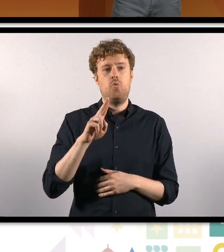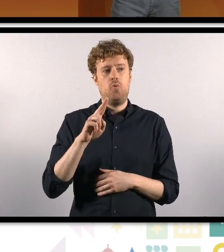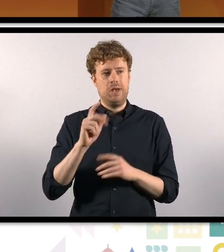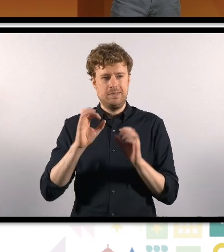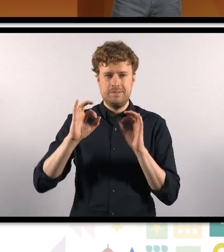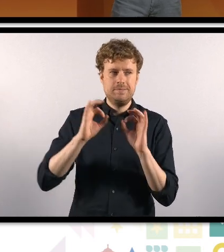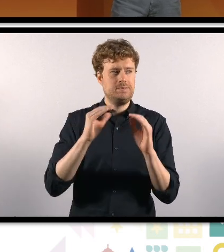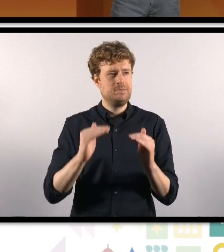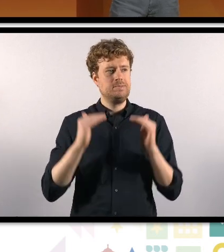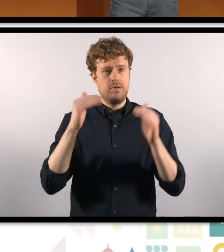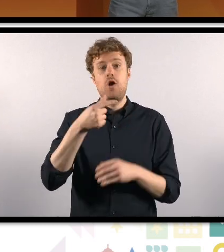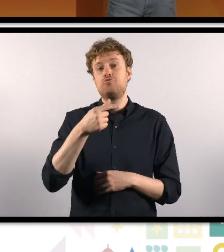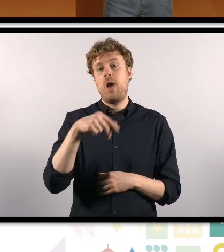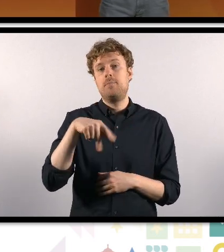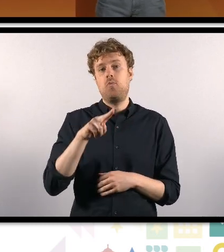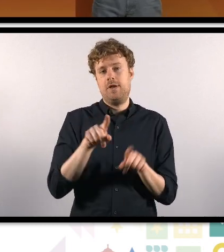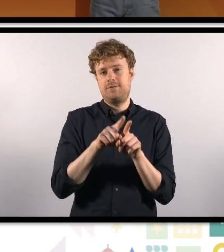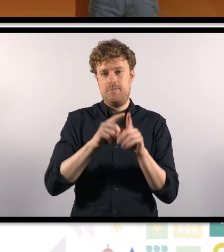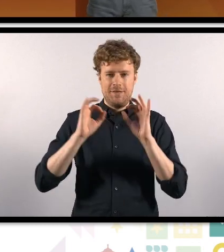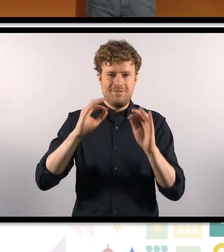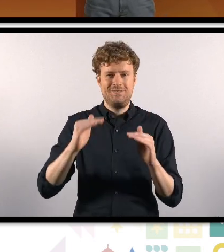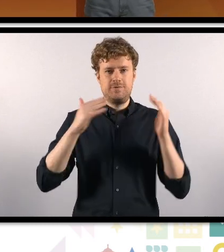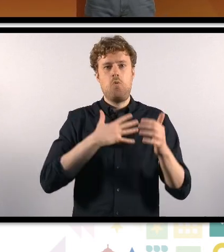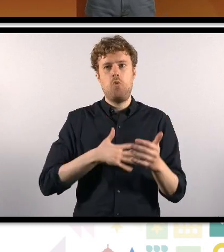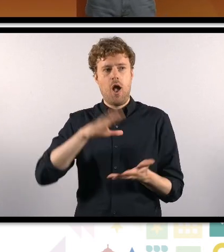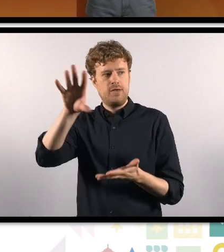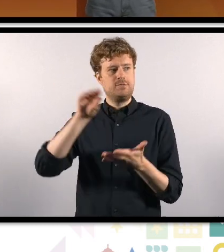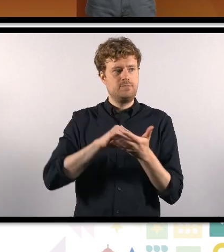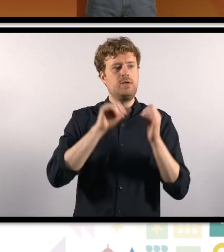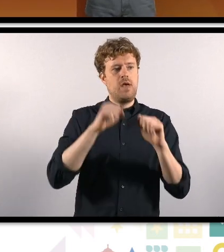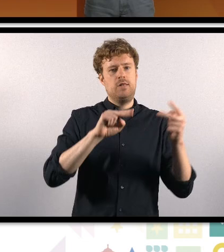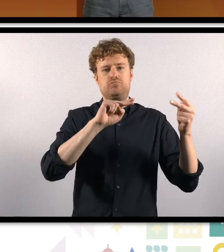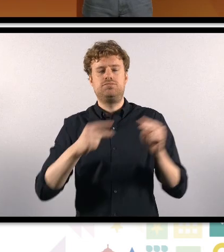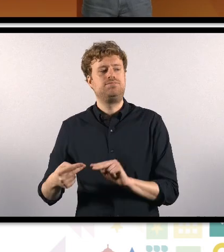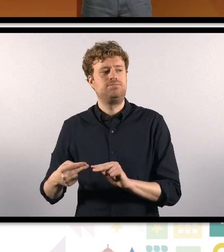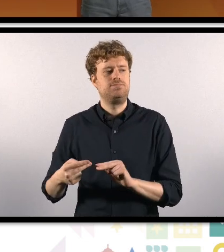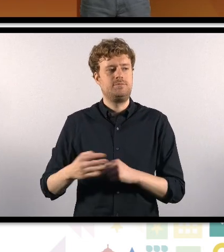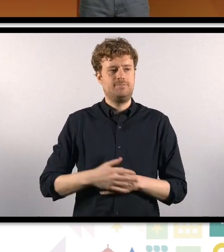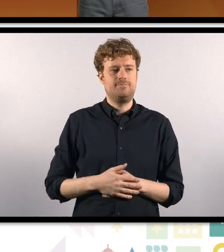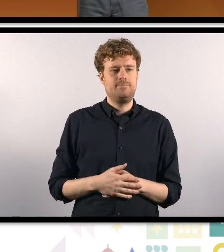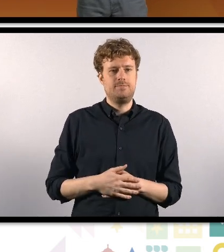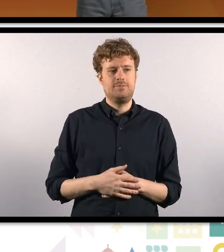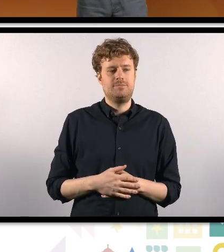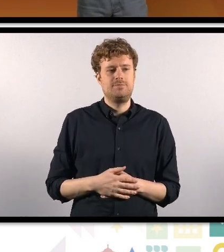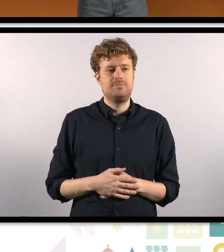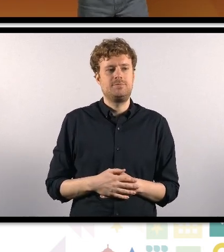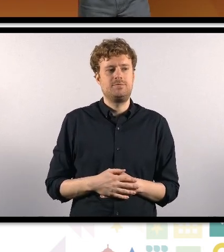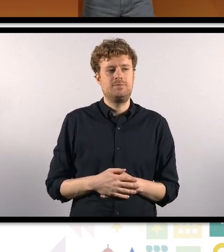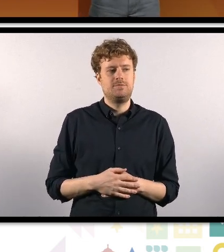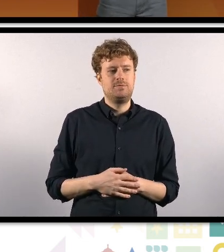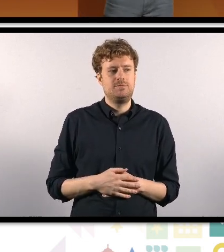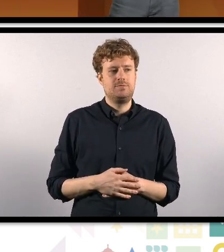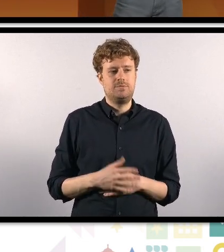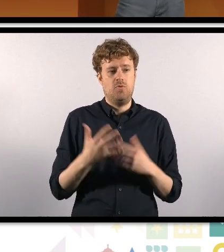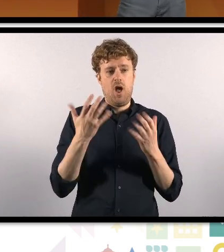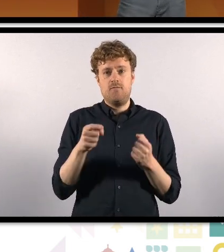what's currently new in that space and be able to then include Kubeflow to run